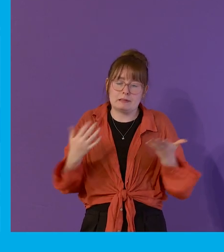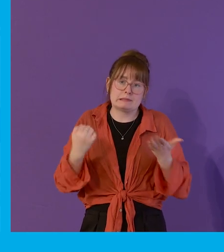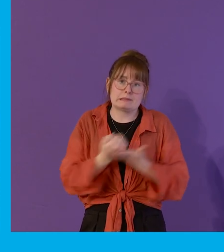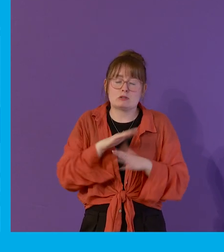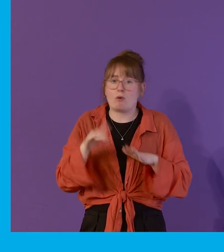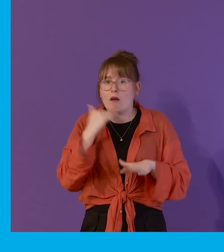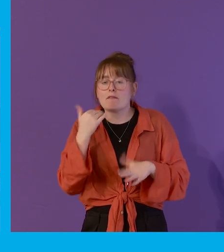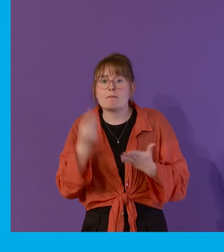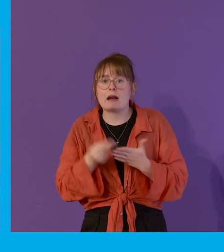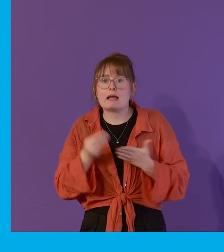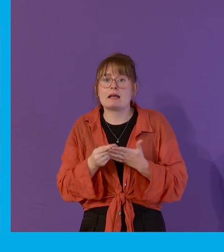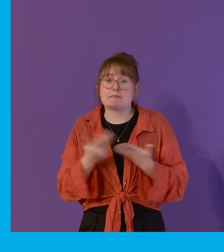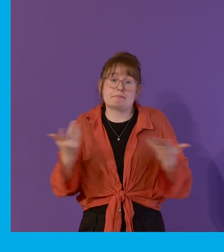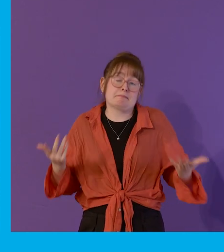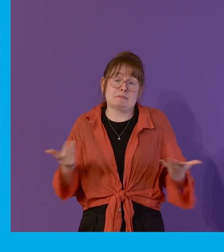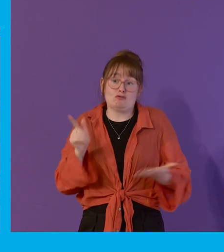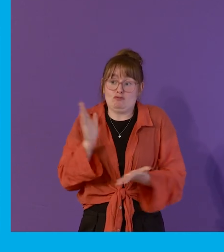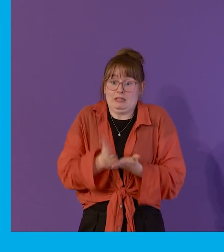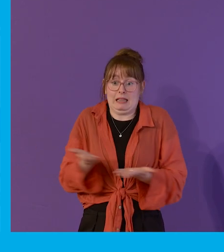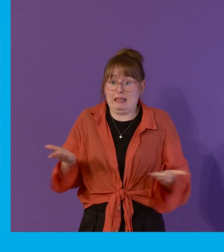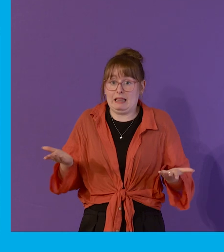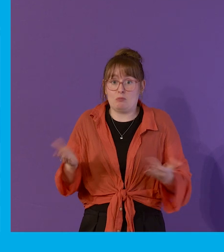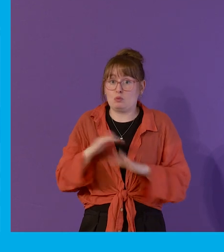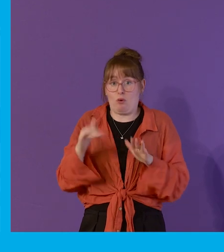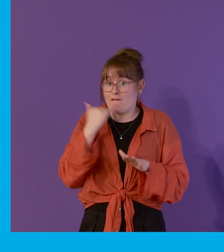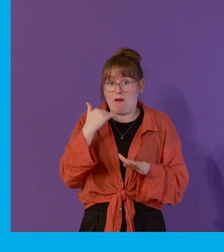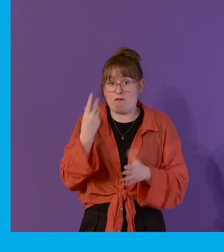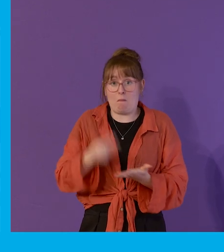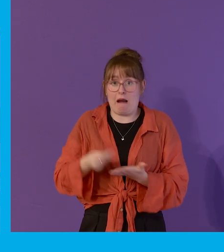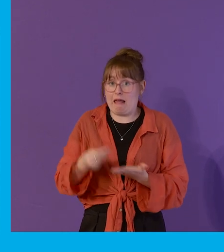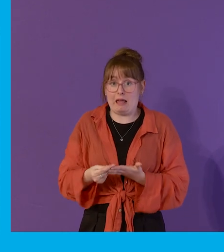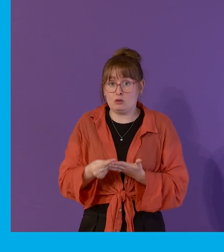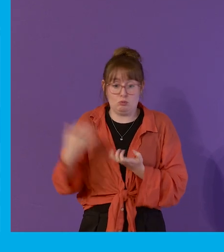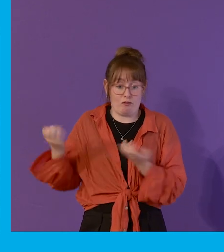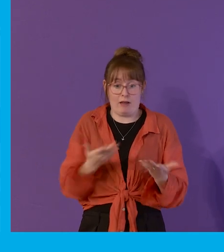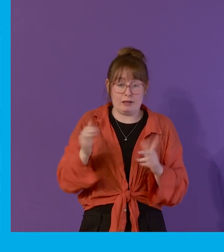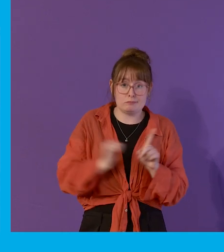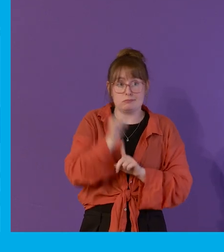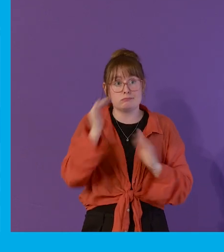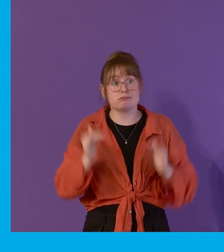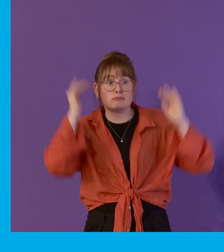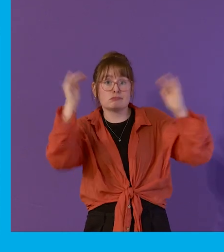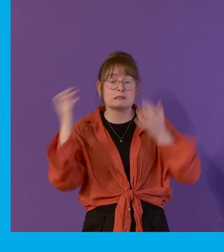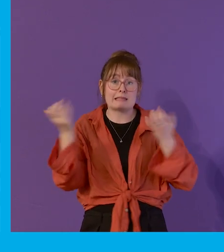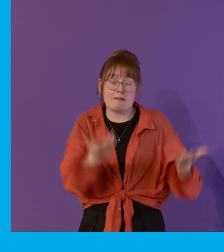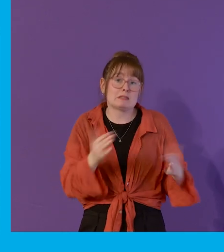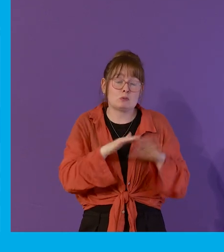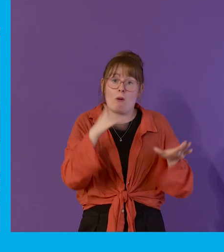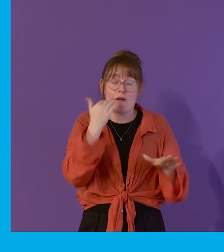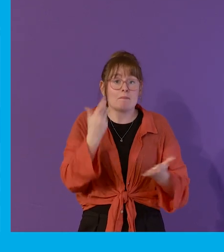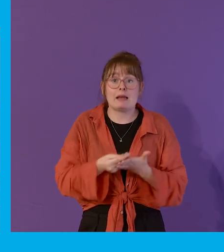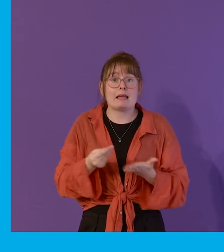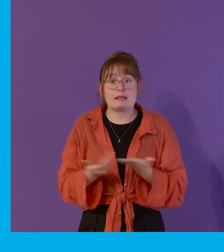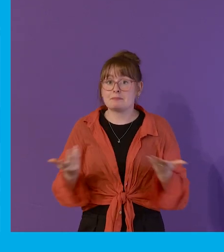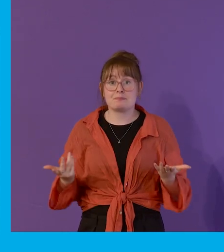because the current situation is we don't have the money to provide the services, the statutory services, basically, that